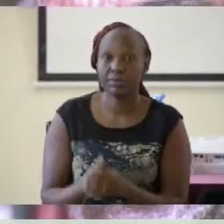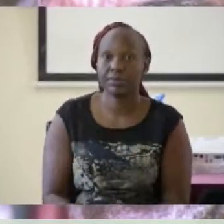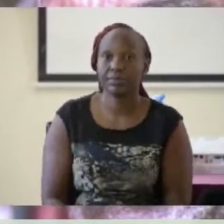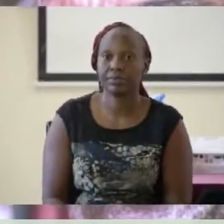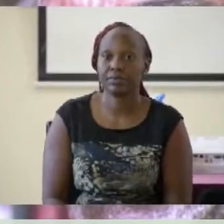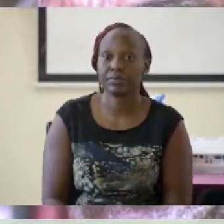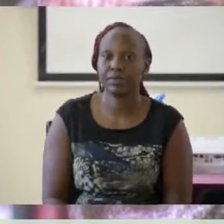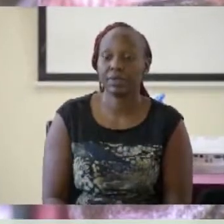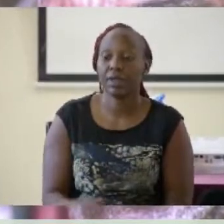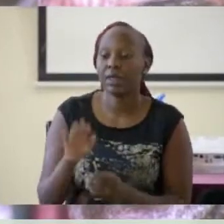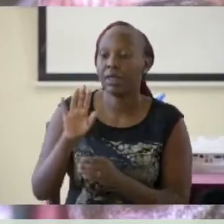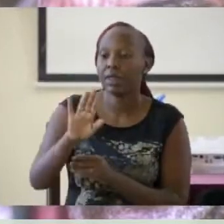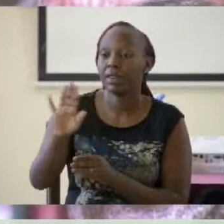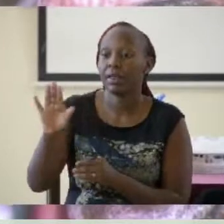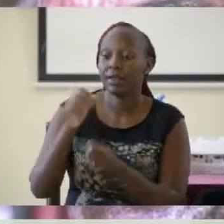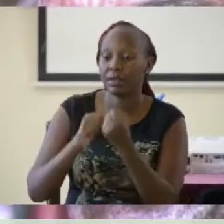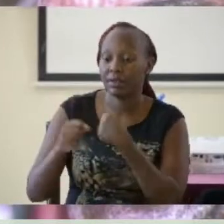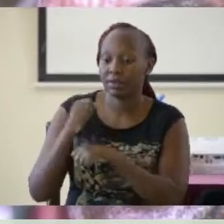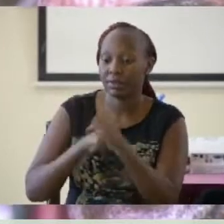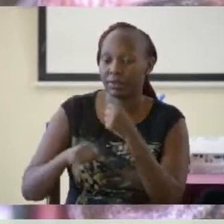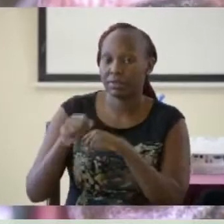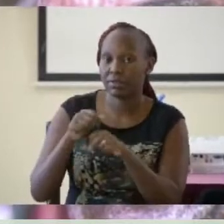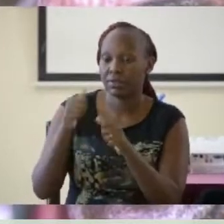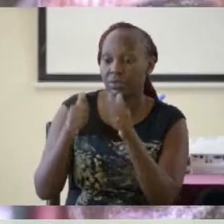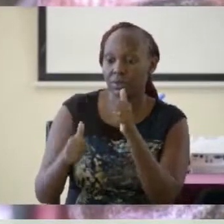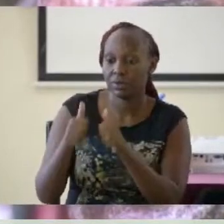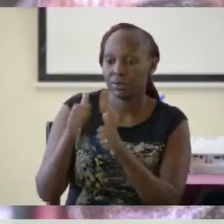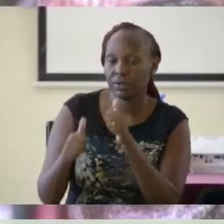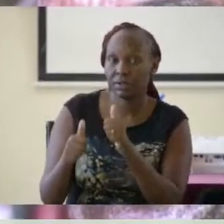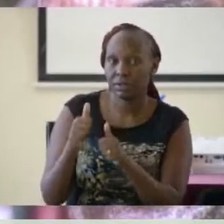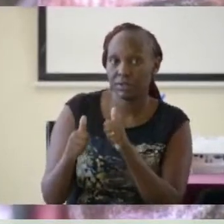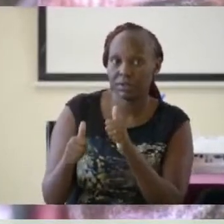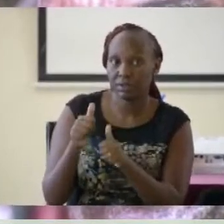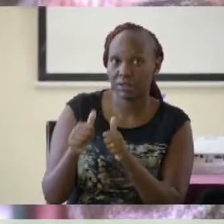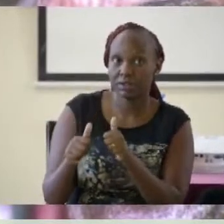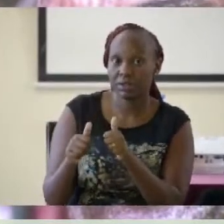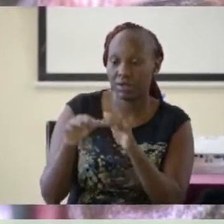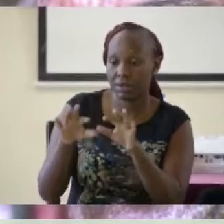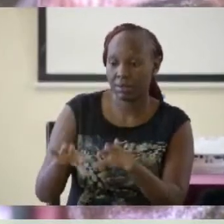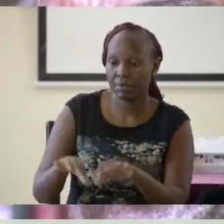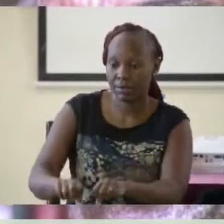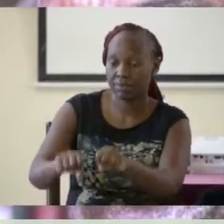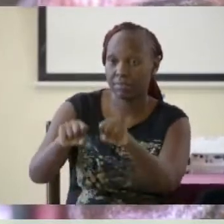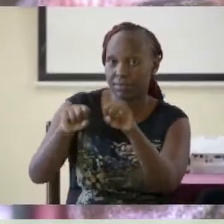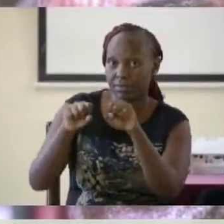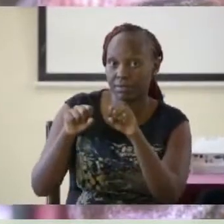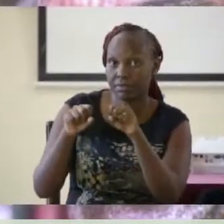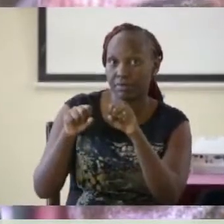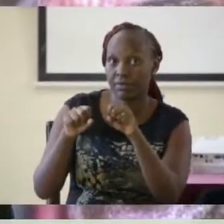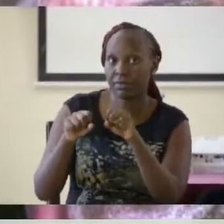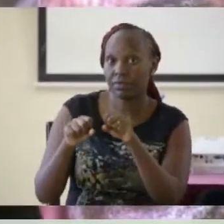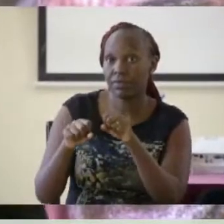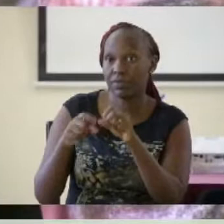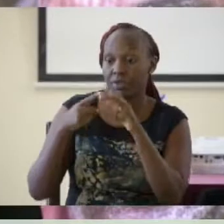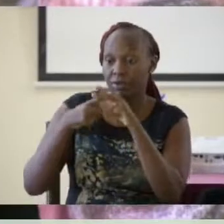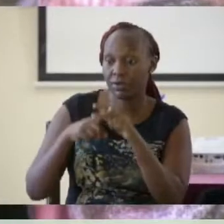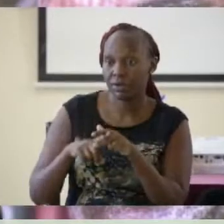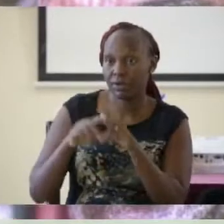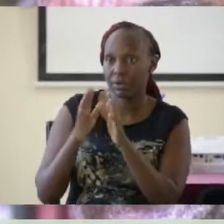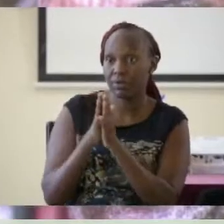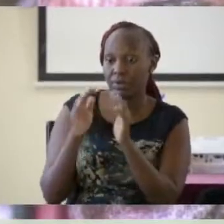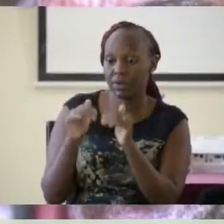and what are the activities that you want to undertake. And that is now you start the